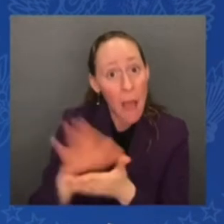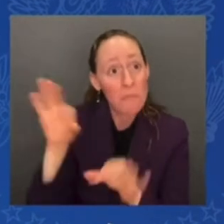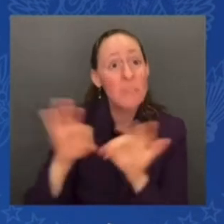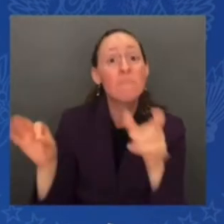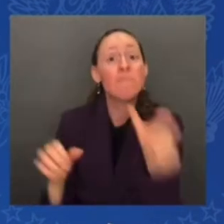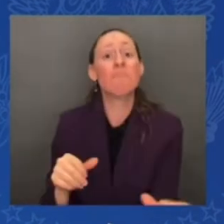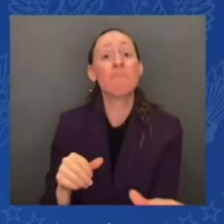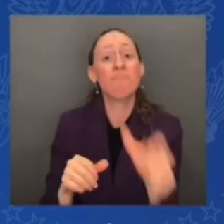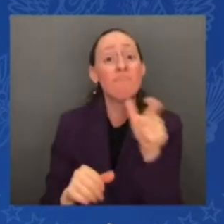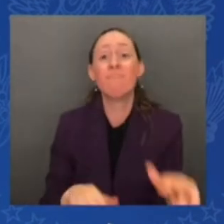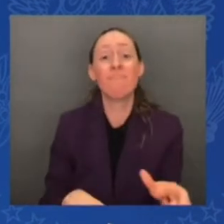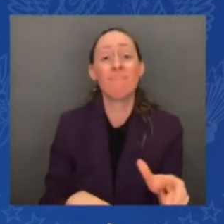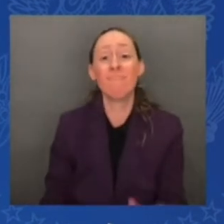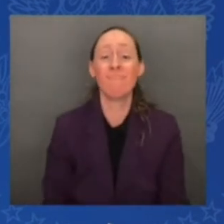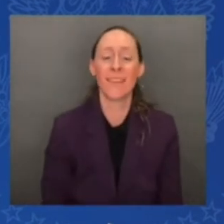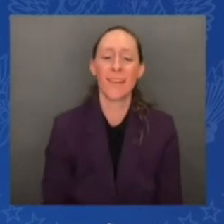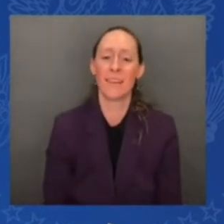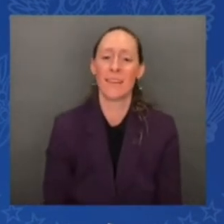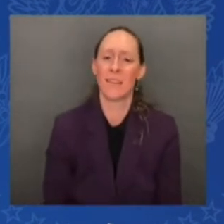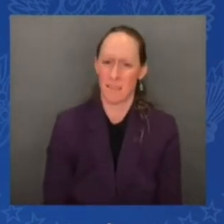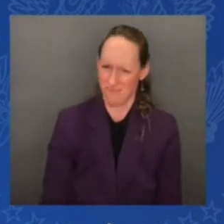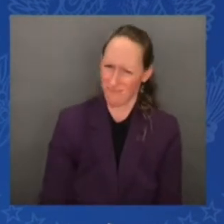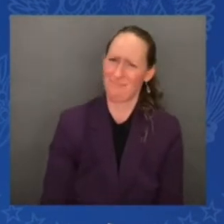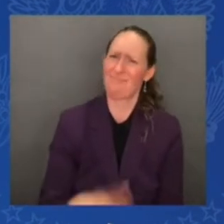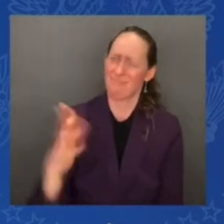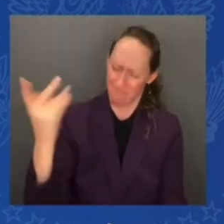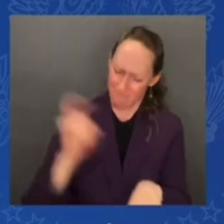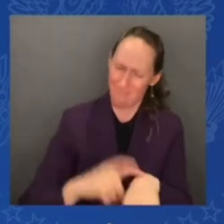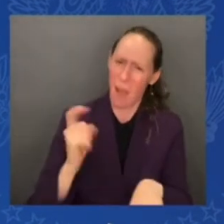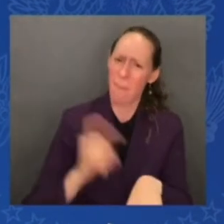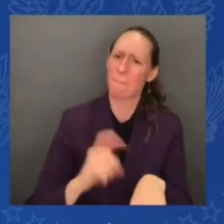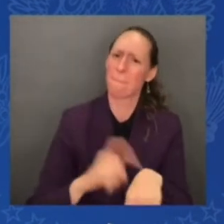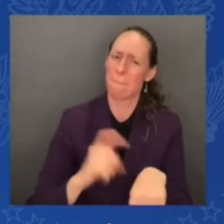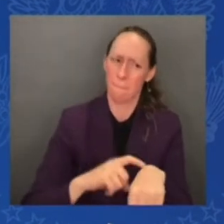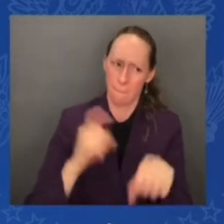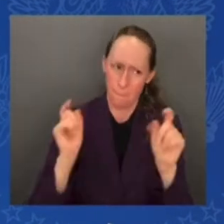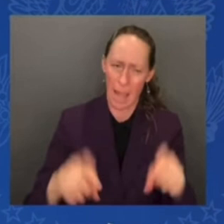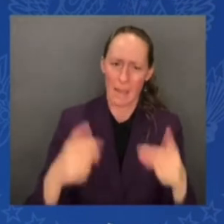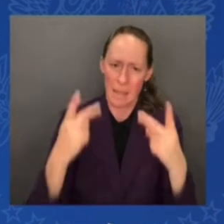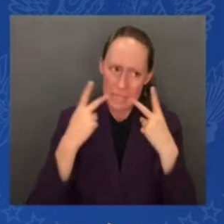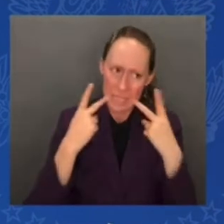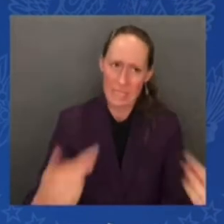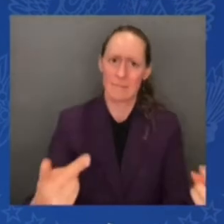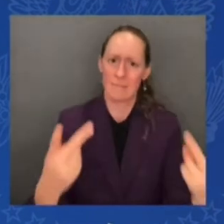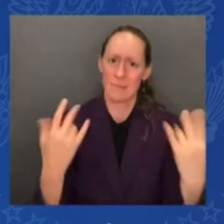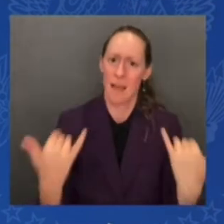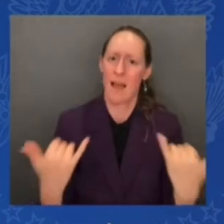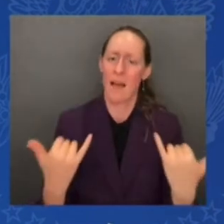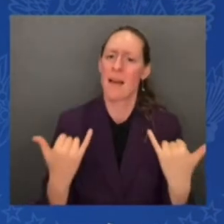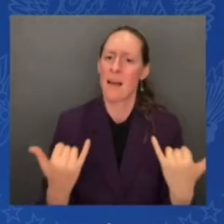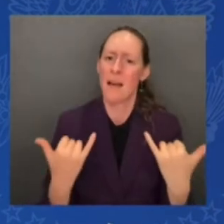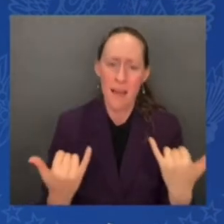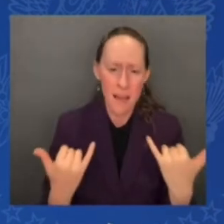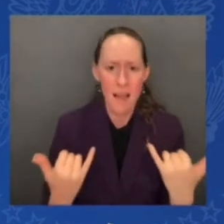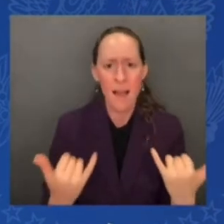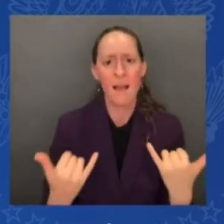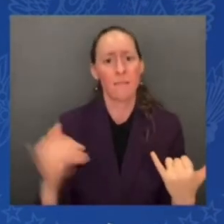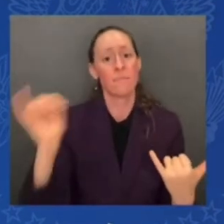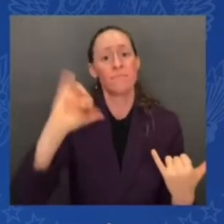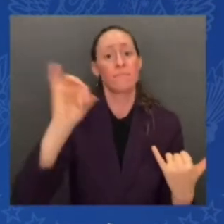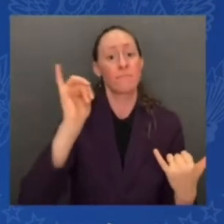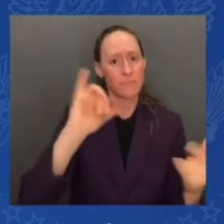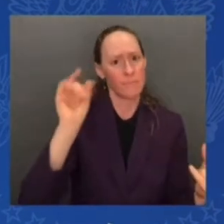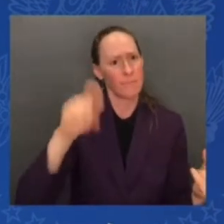And folks, unions are building the structures as well. Look, folks, that's